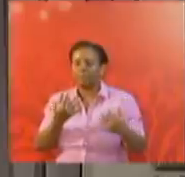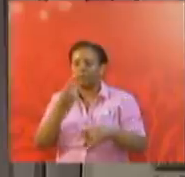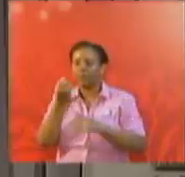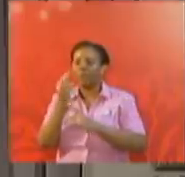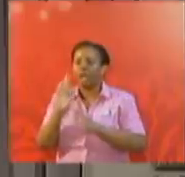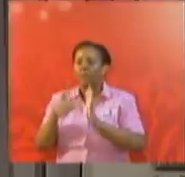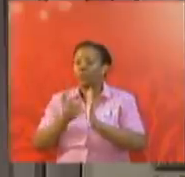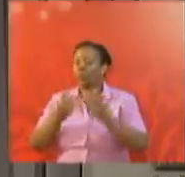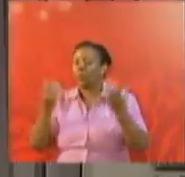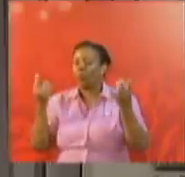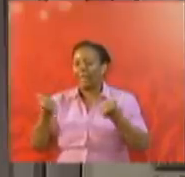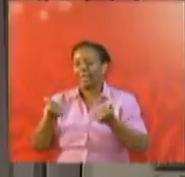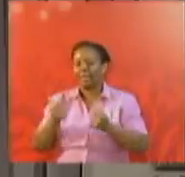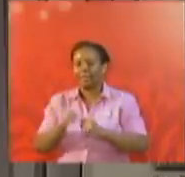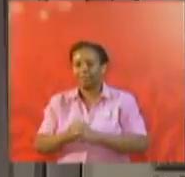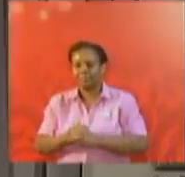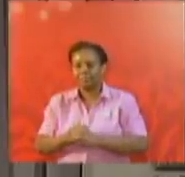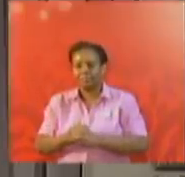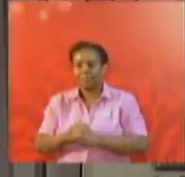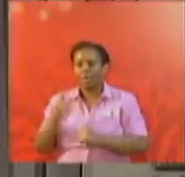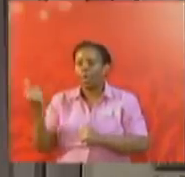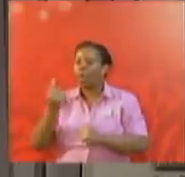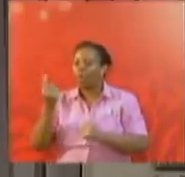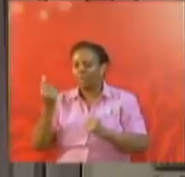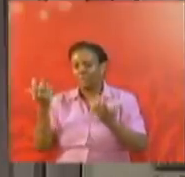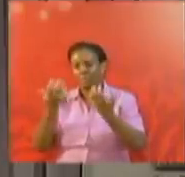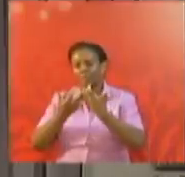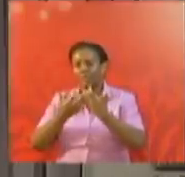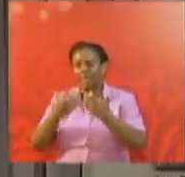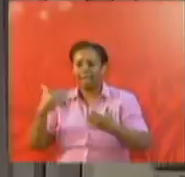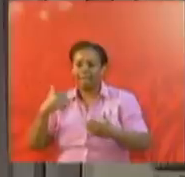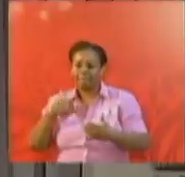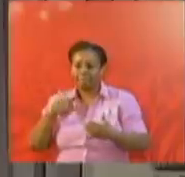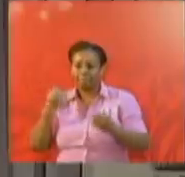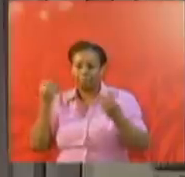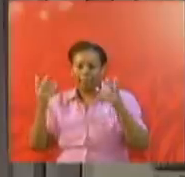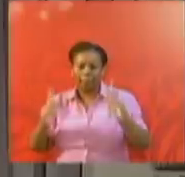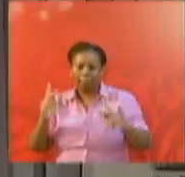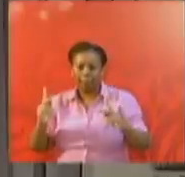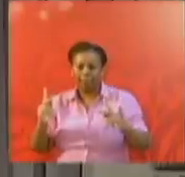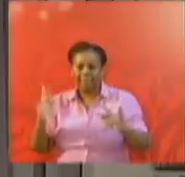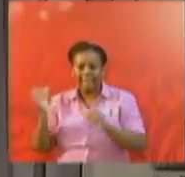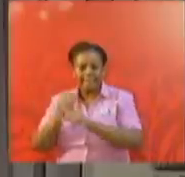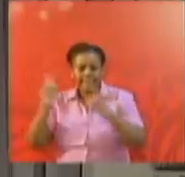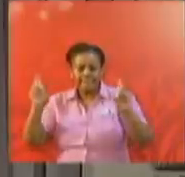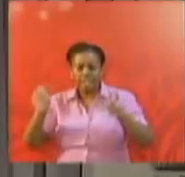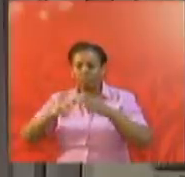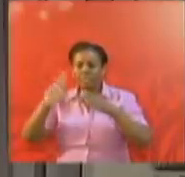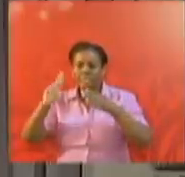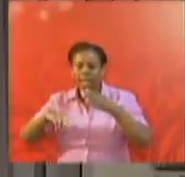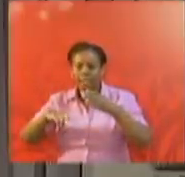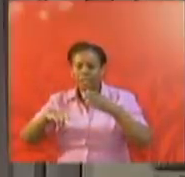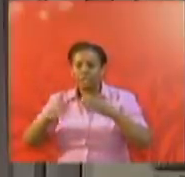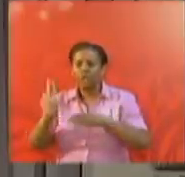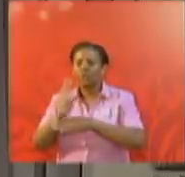700 plus tests. Many patients are getting test results using the gene experts within 2